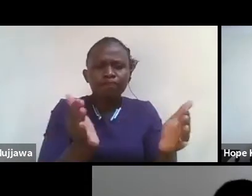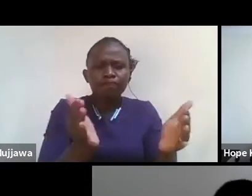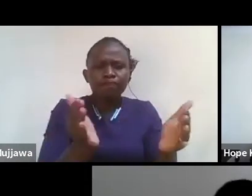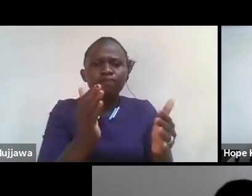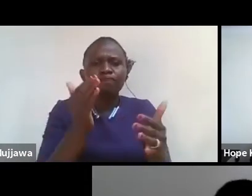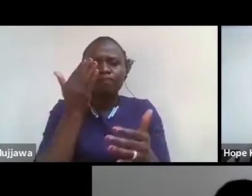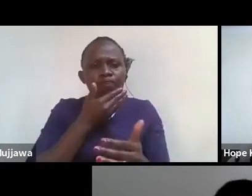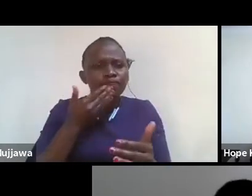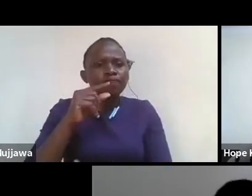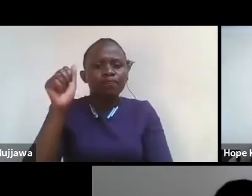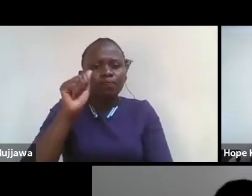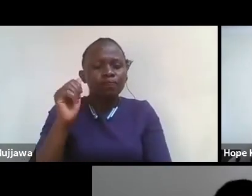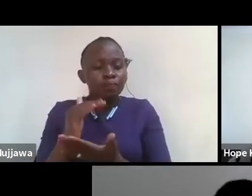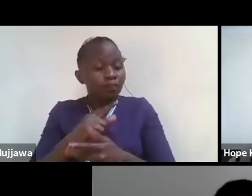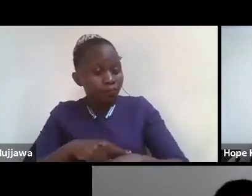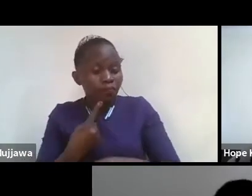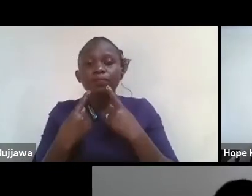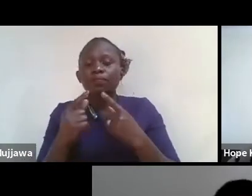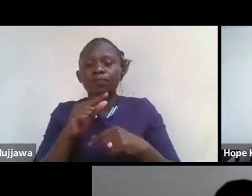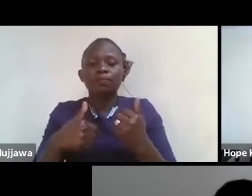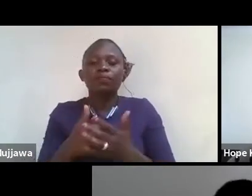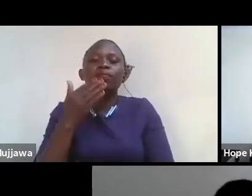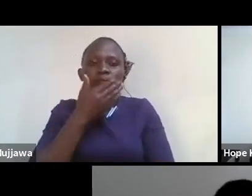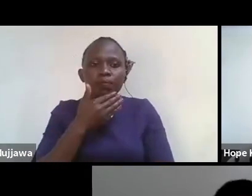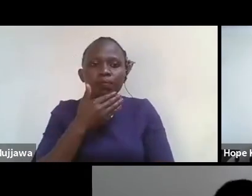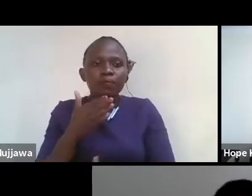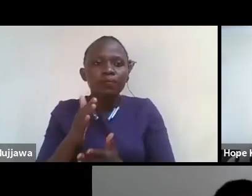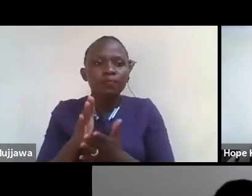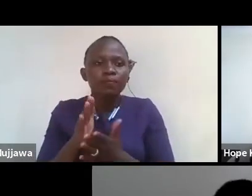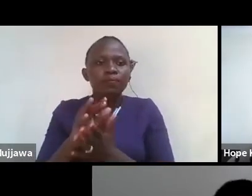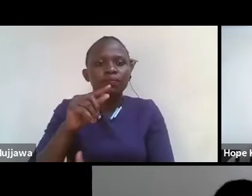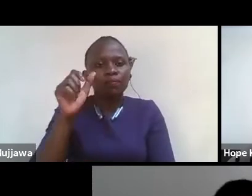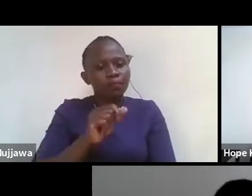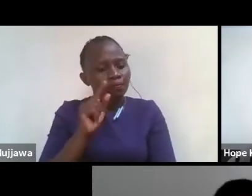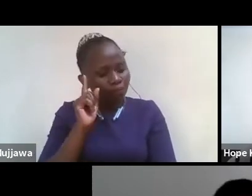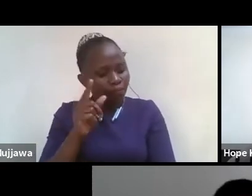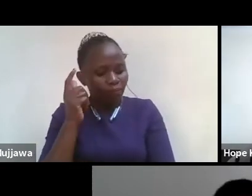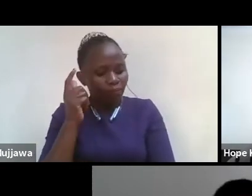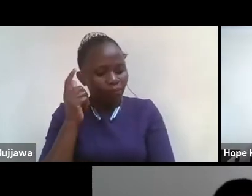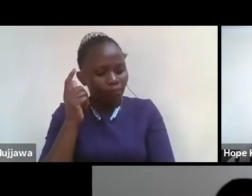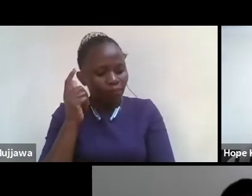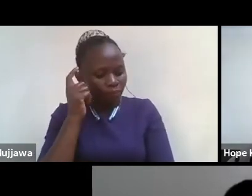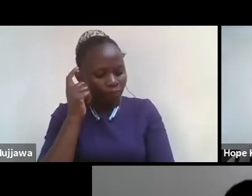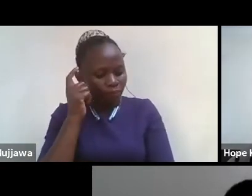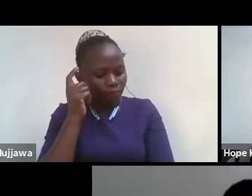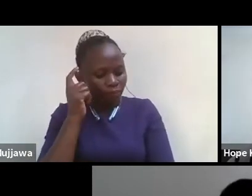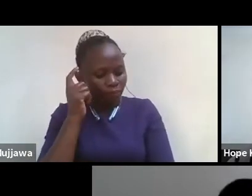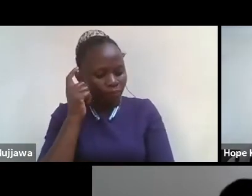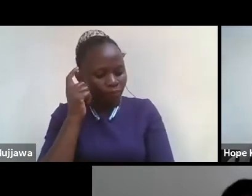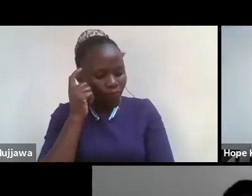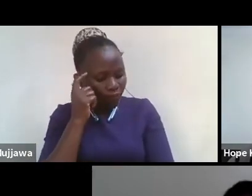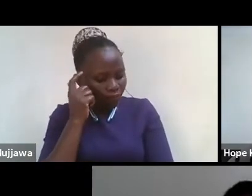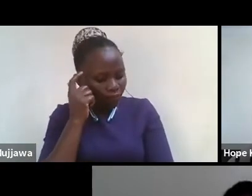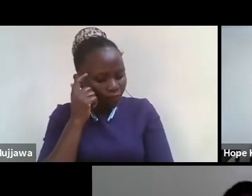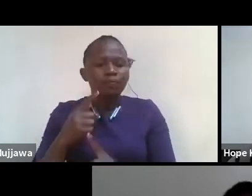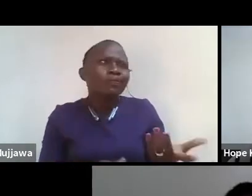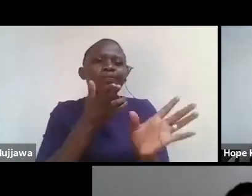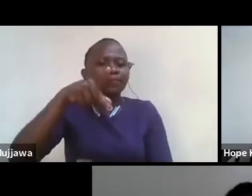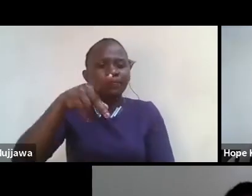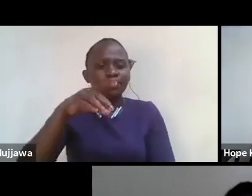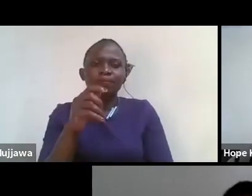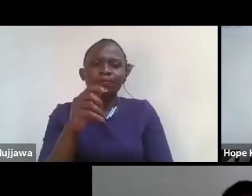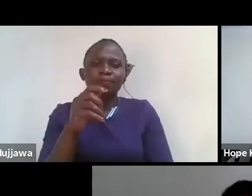knows what oil and gas is. And they think that the best that can come out of that is a petrol station where they sell oil. But of course, there is a lot that